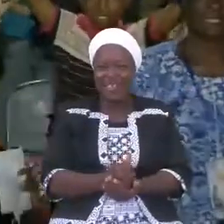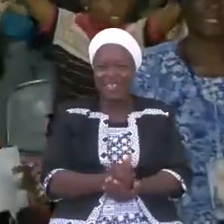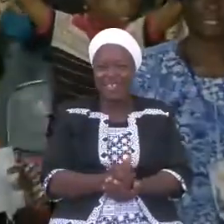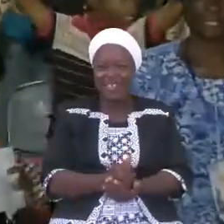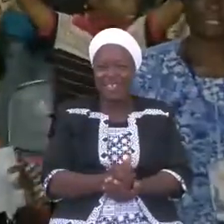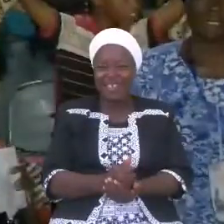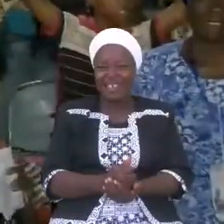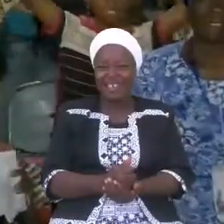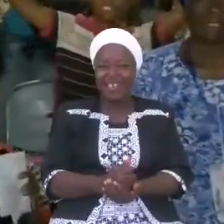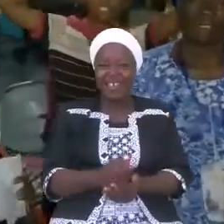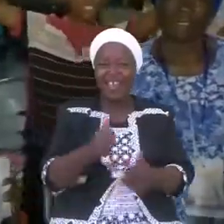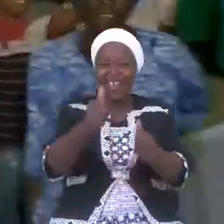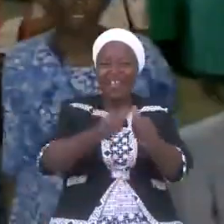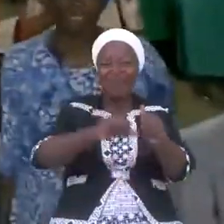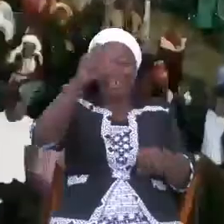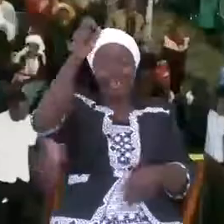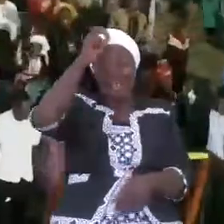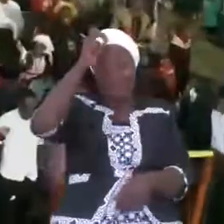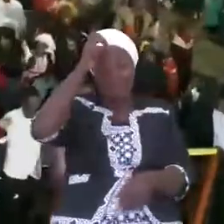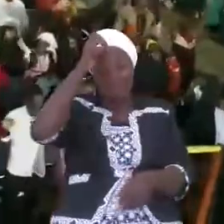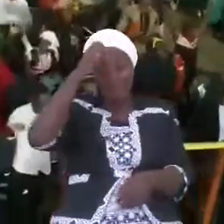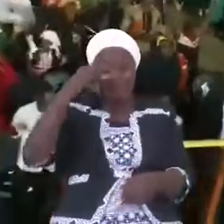Every satanic attack.